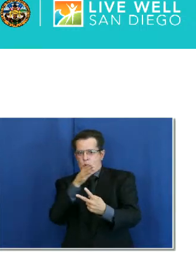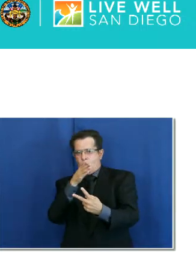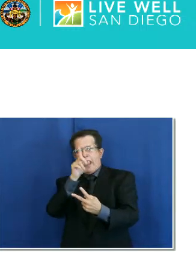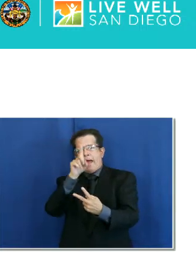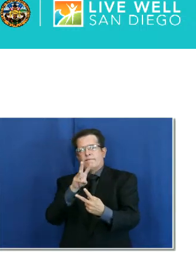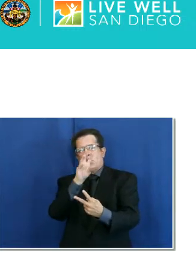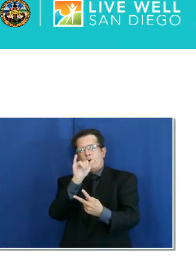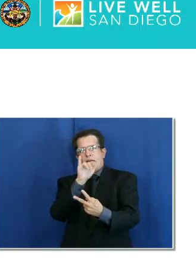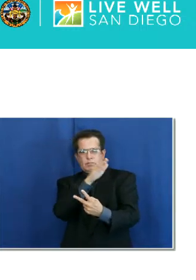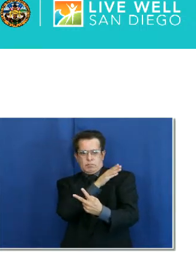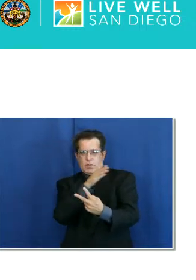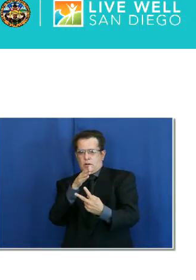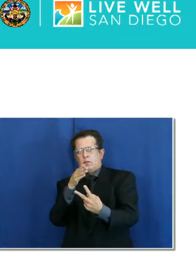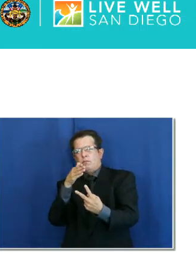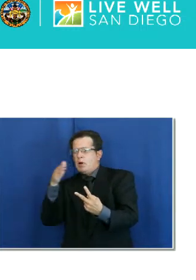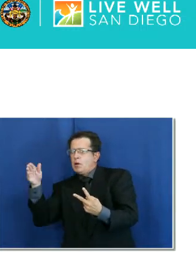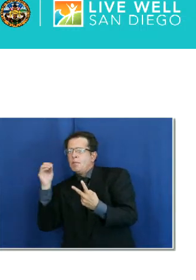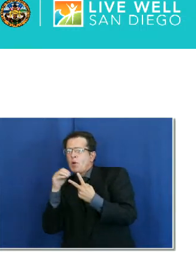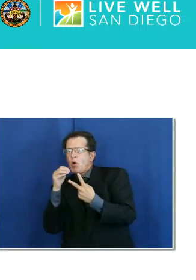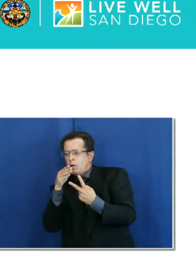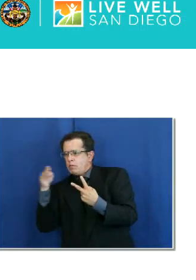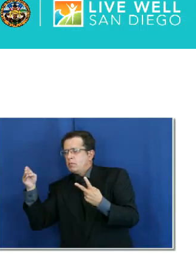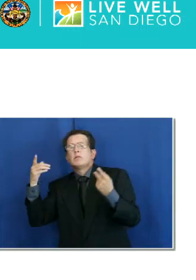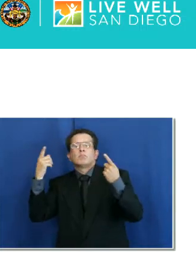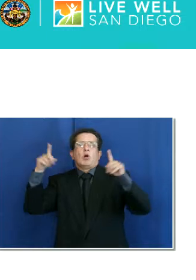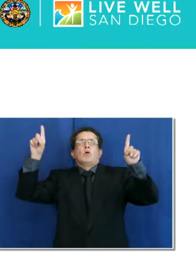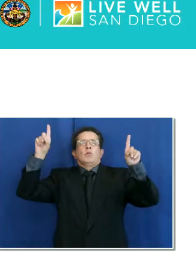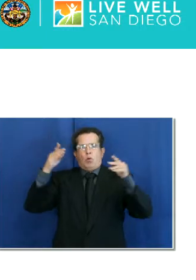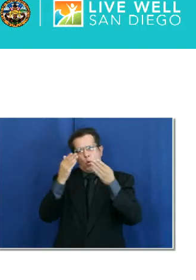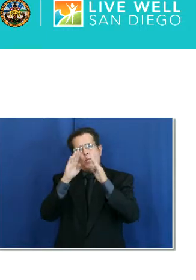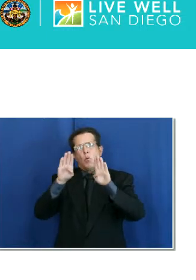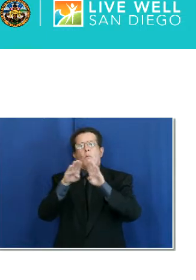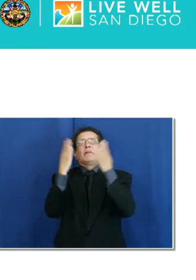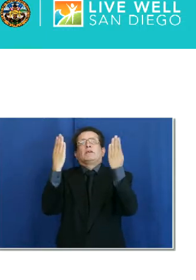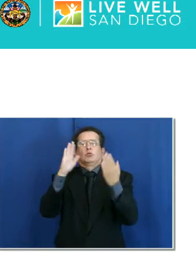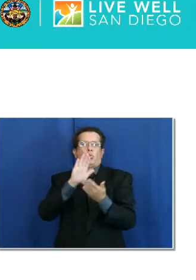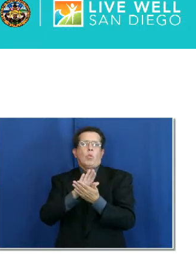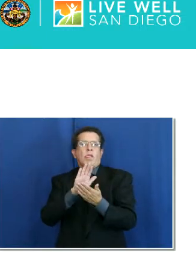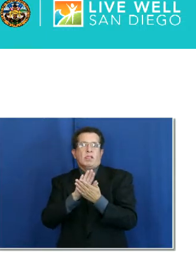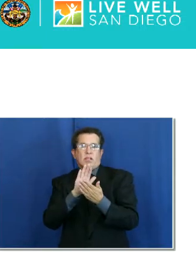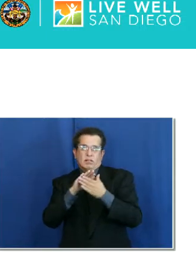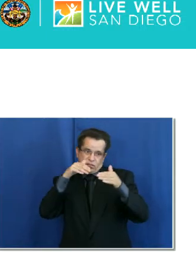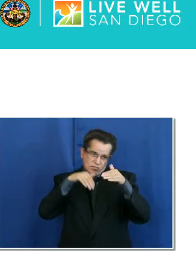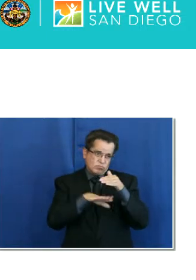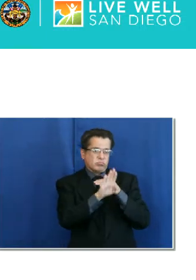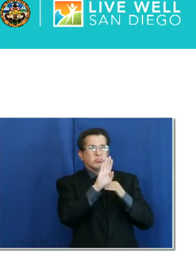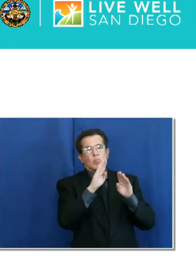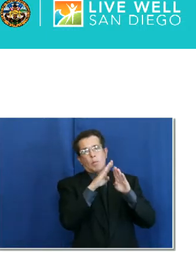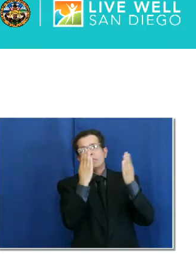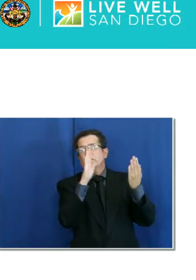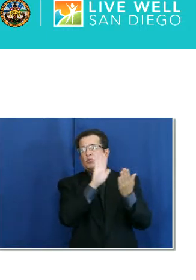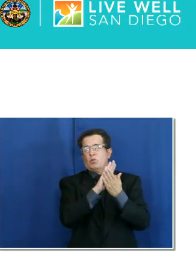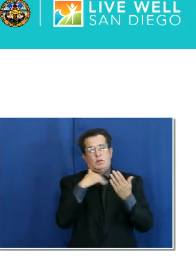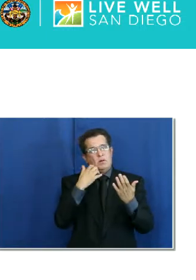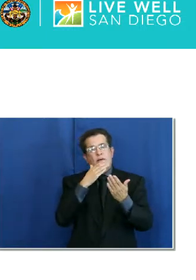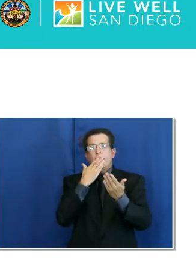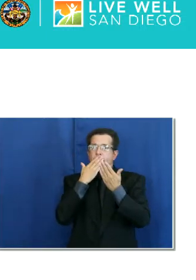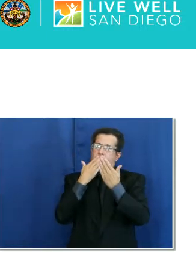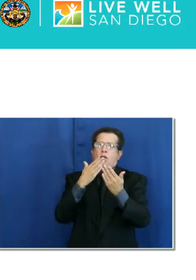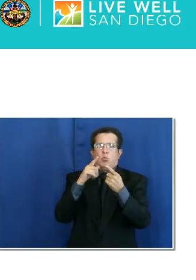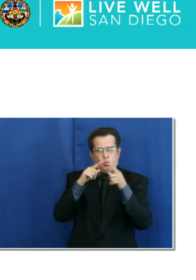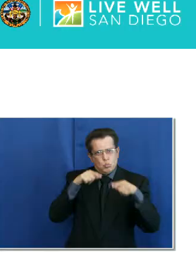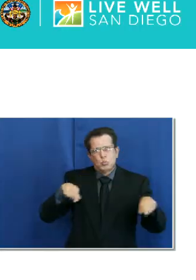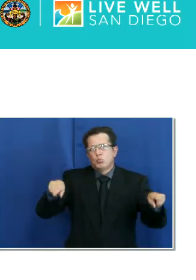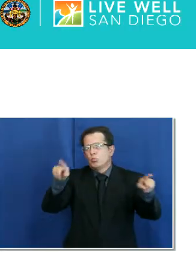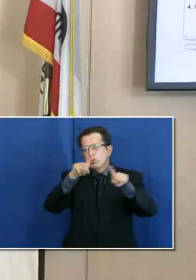14-day waiting period before we can open up schools. A tremendous and enormous thank you to all of